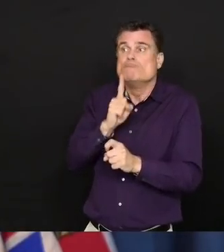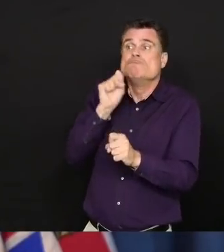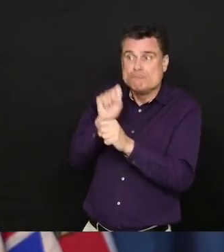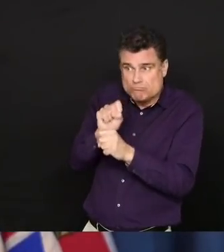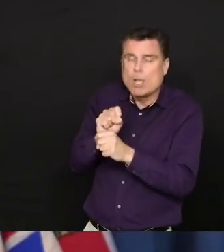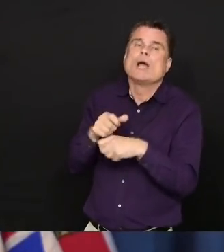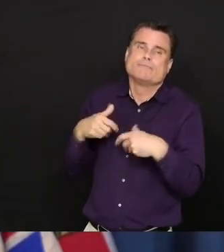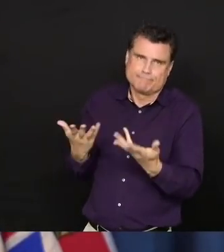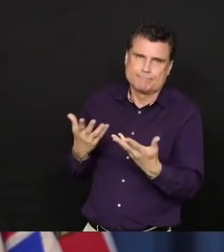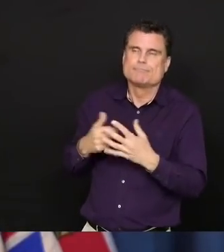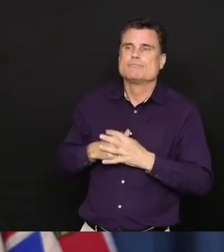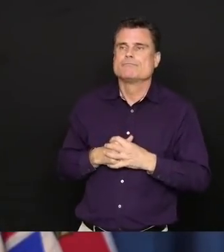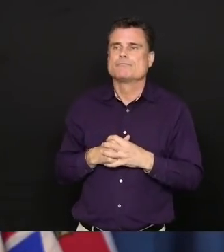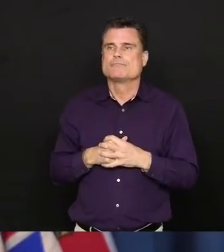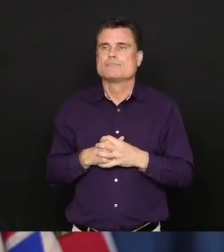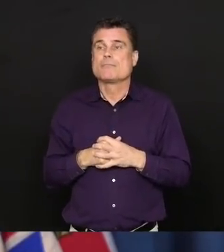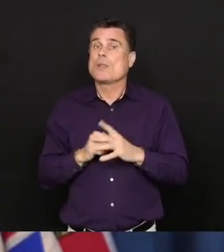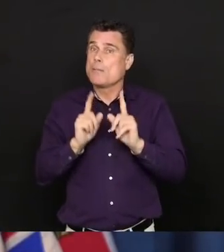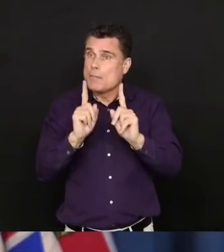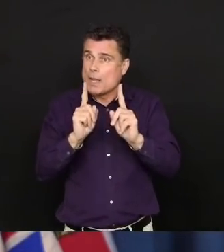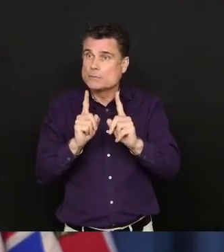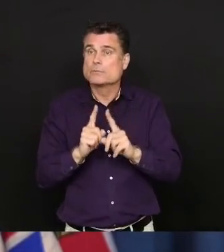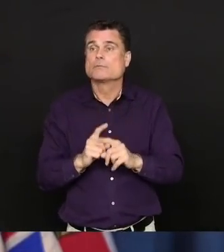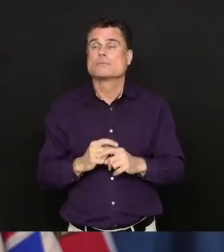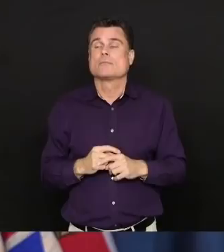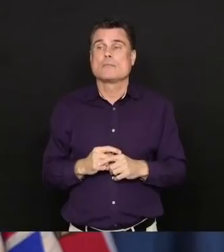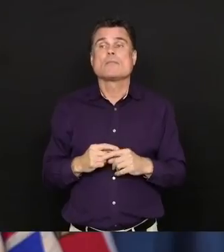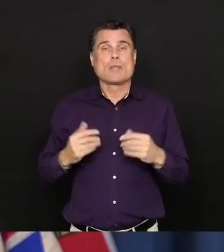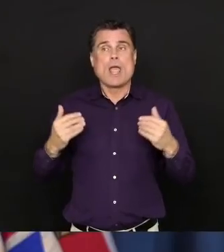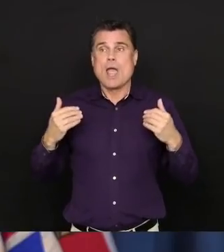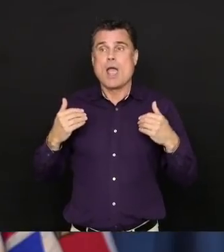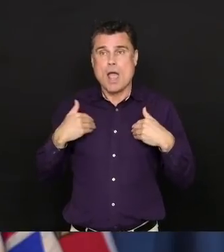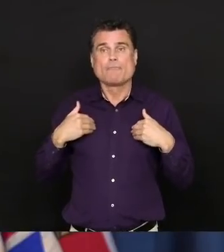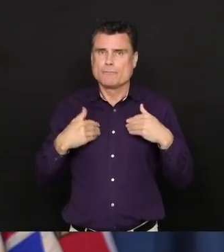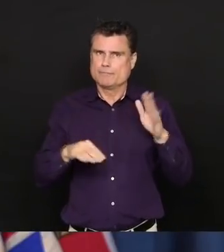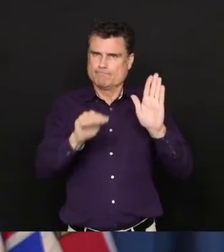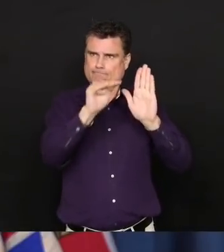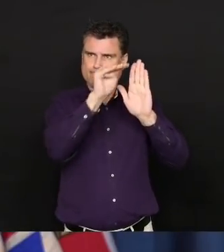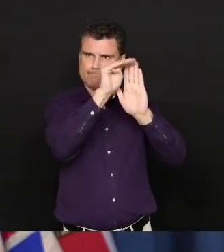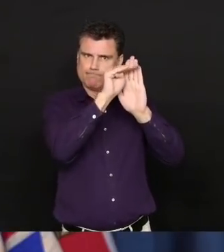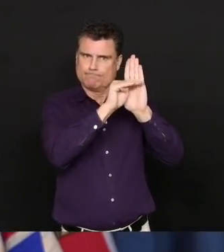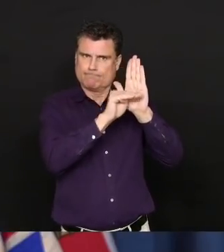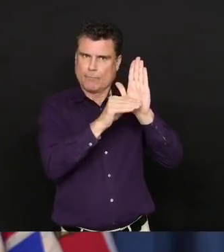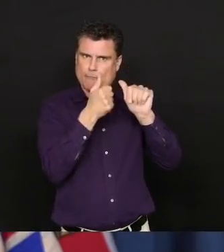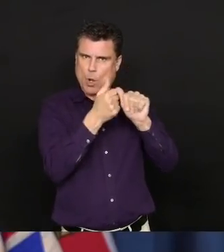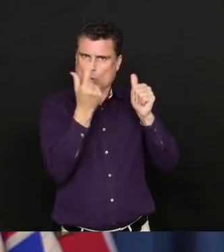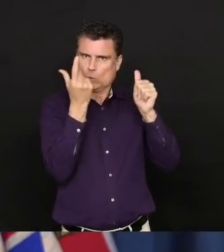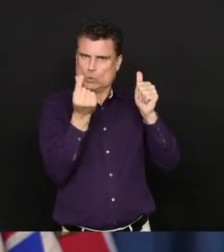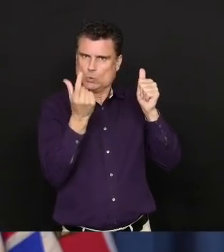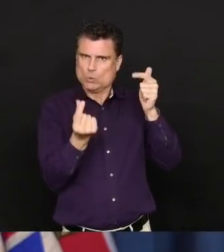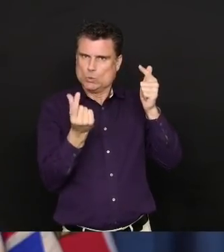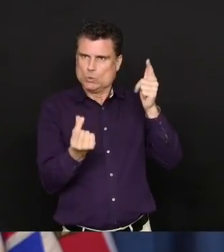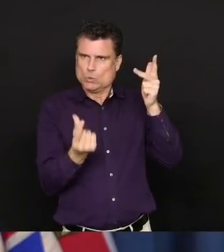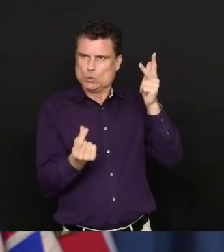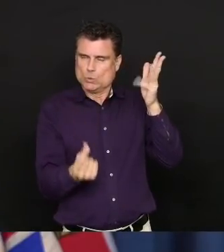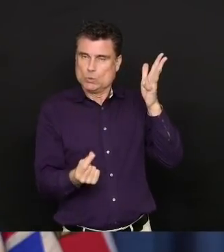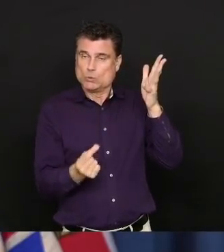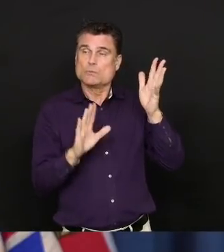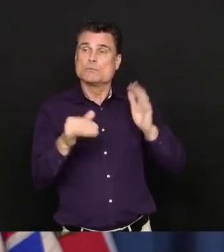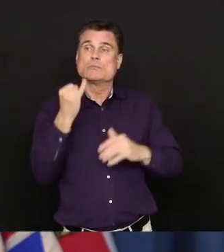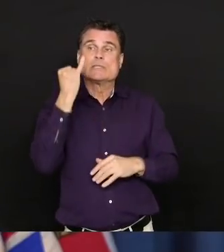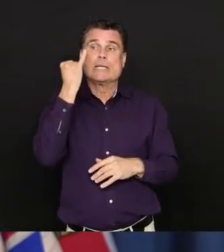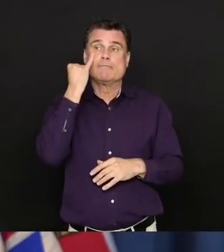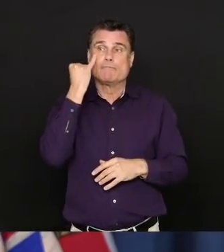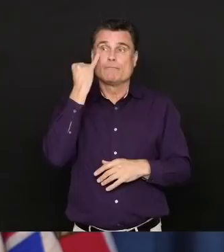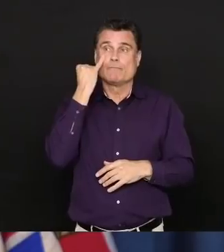and enforcement regime of protocols that we've developed, in along with an increased number of compliance officers